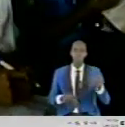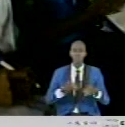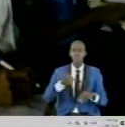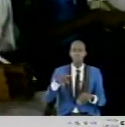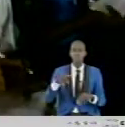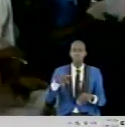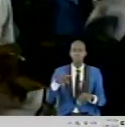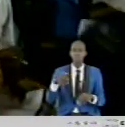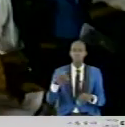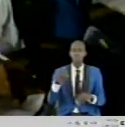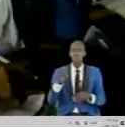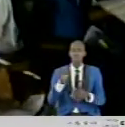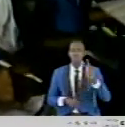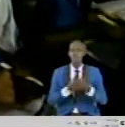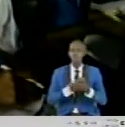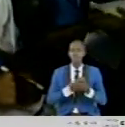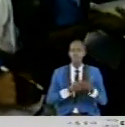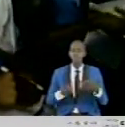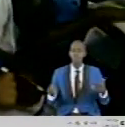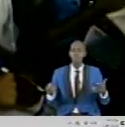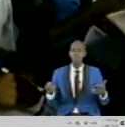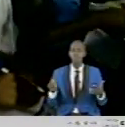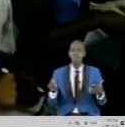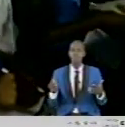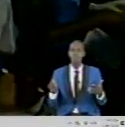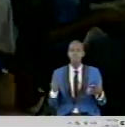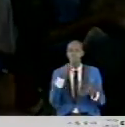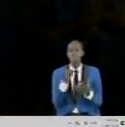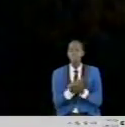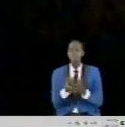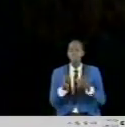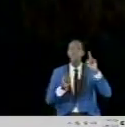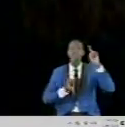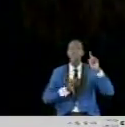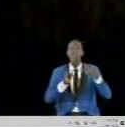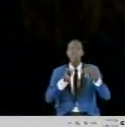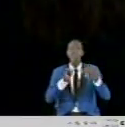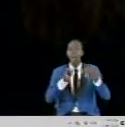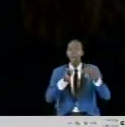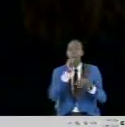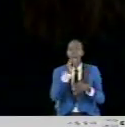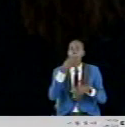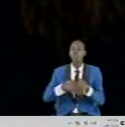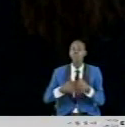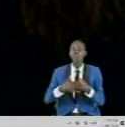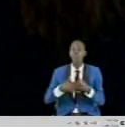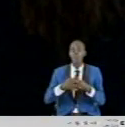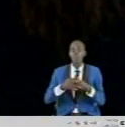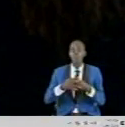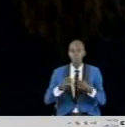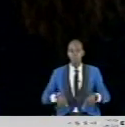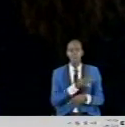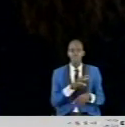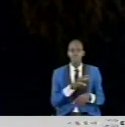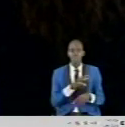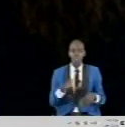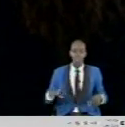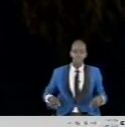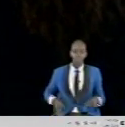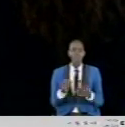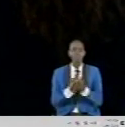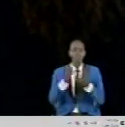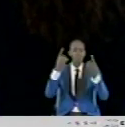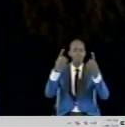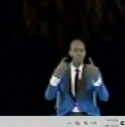am the bridge of Life Christ that came Christ a Passover is also